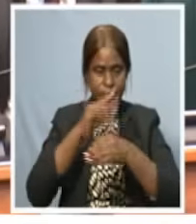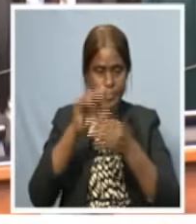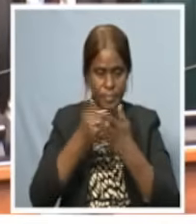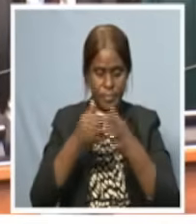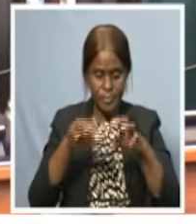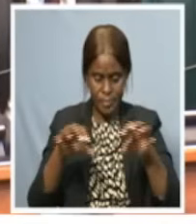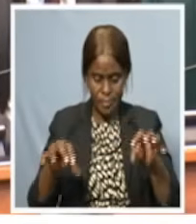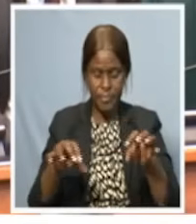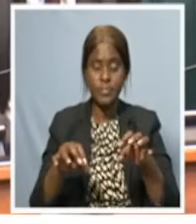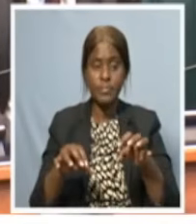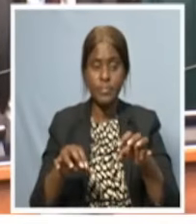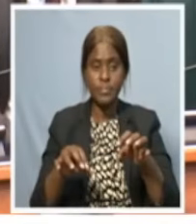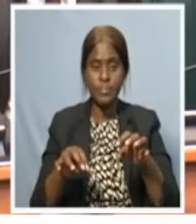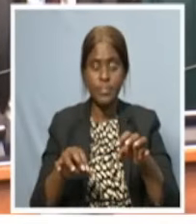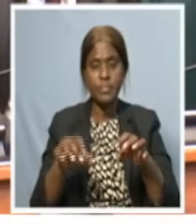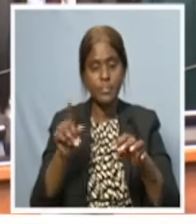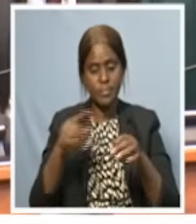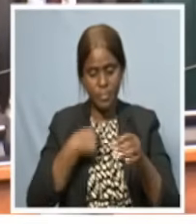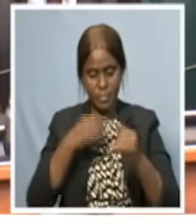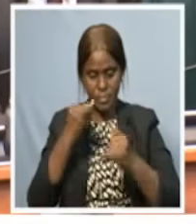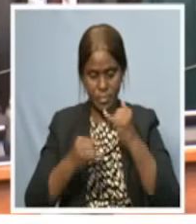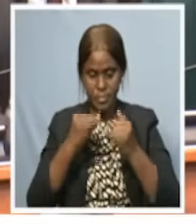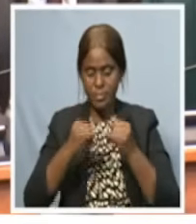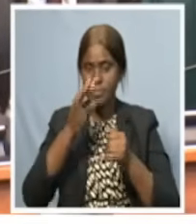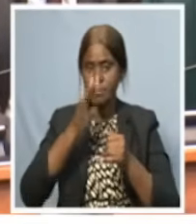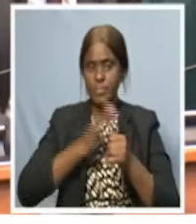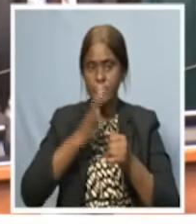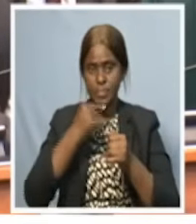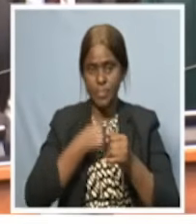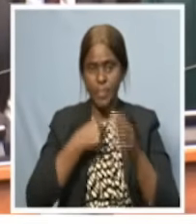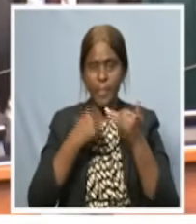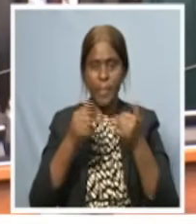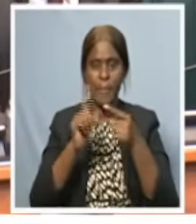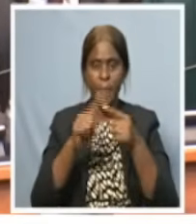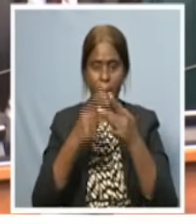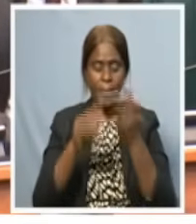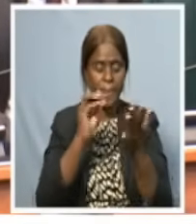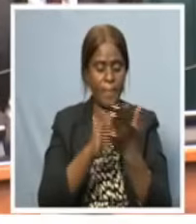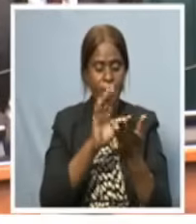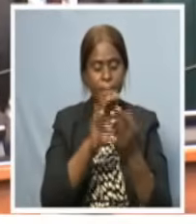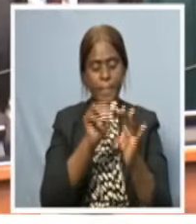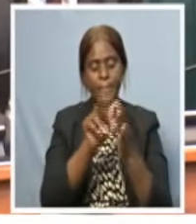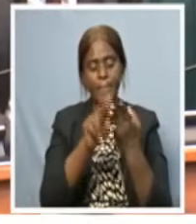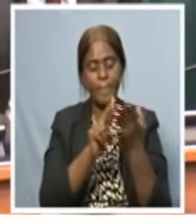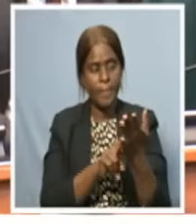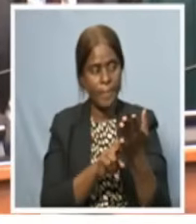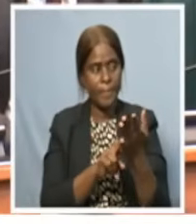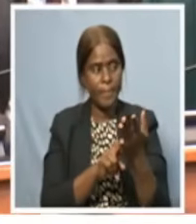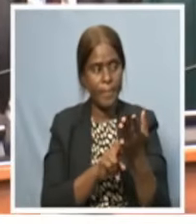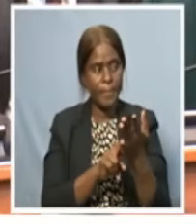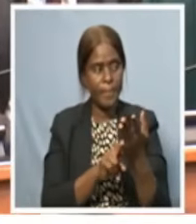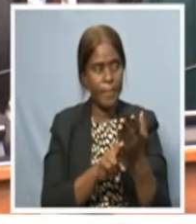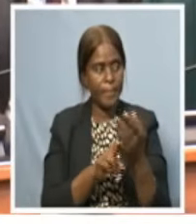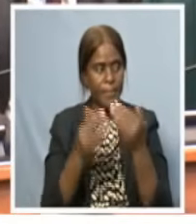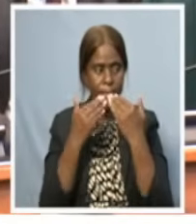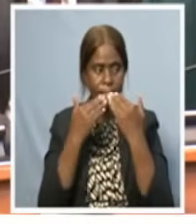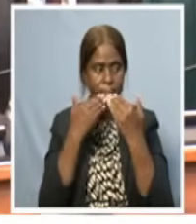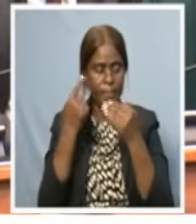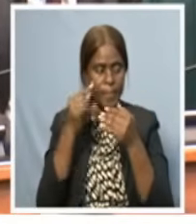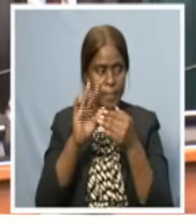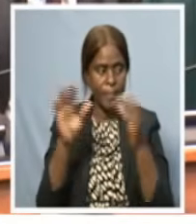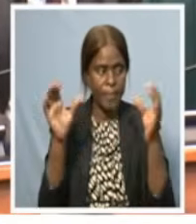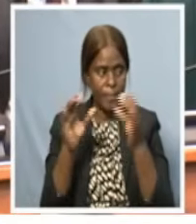all children. As I conclude, Madam Speaker, allow me to place on record the gratitude of